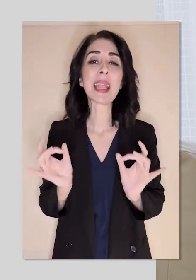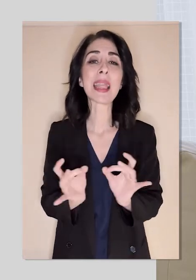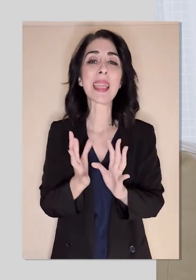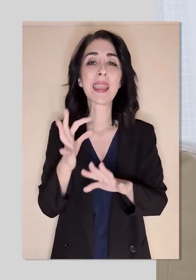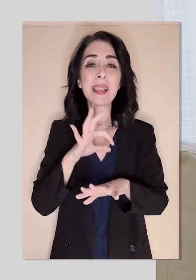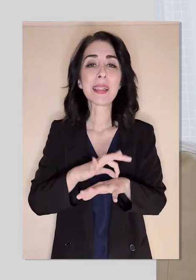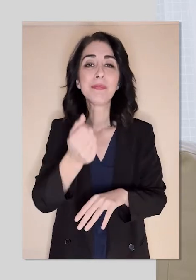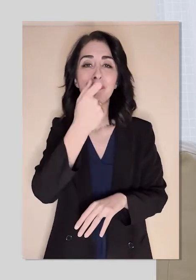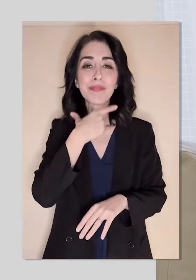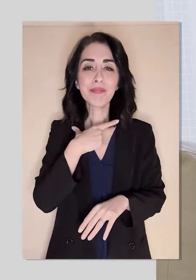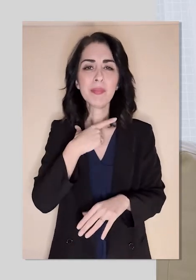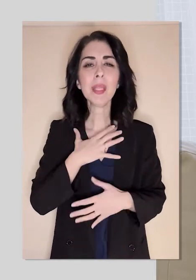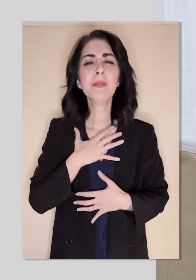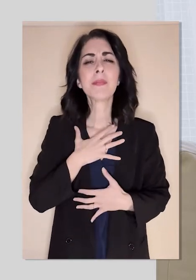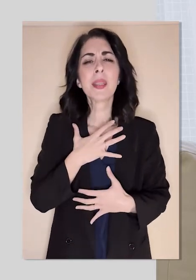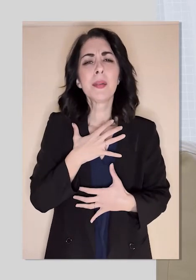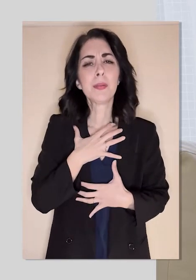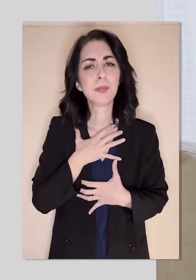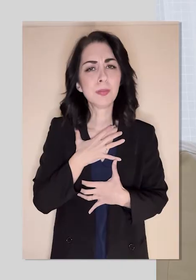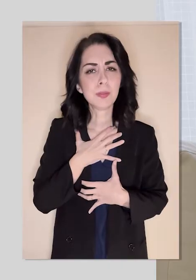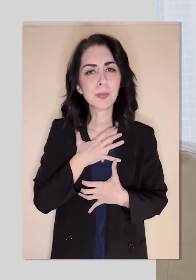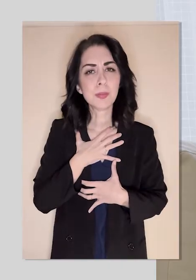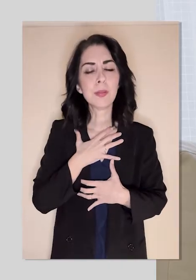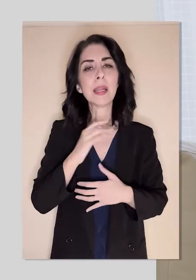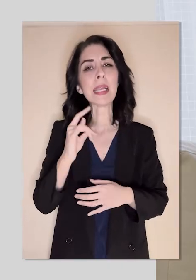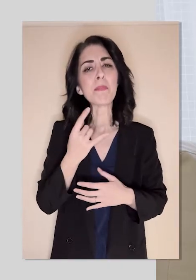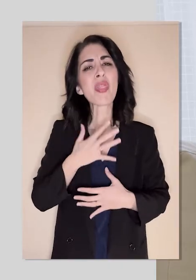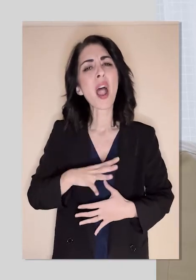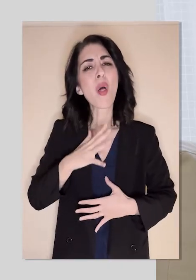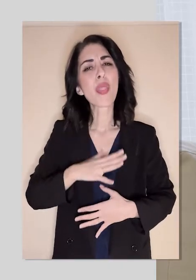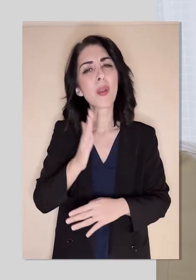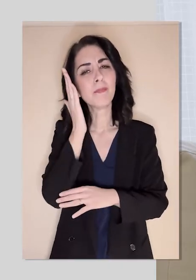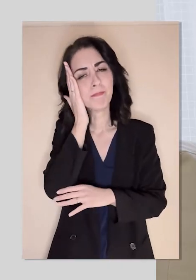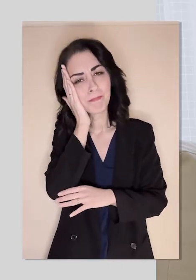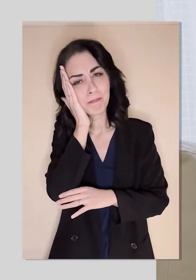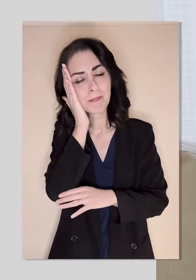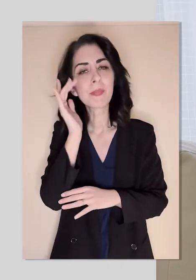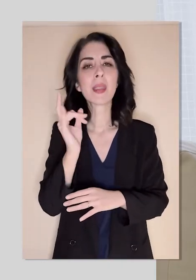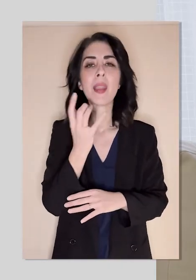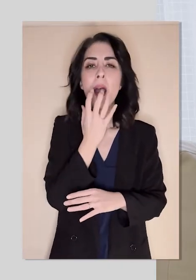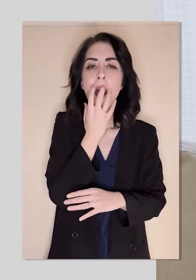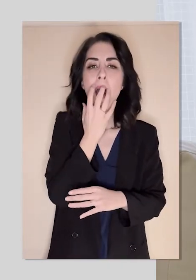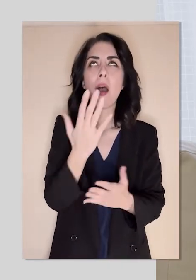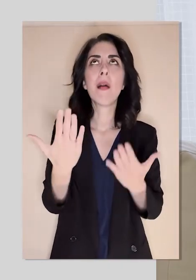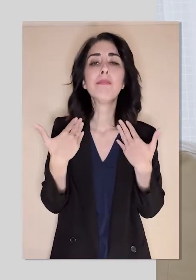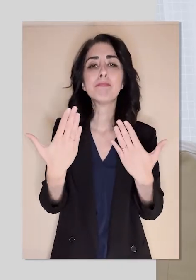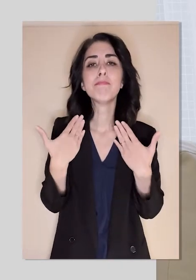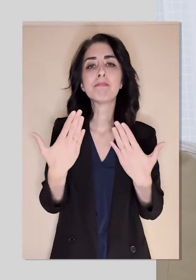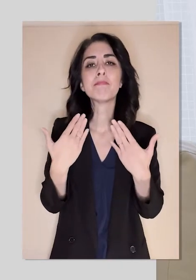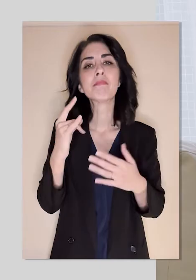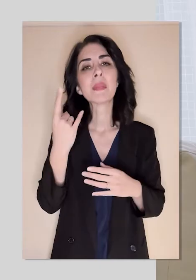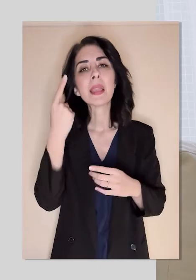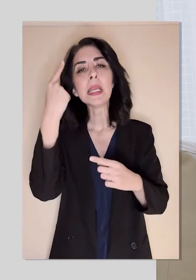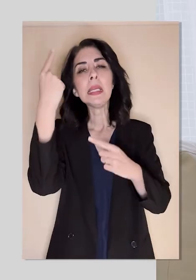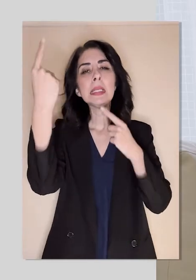you get a little bit sleepy, or you feel warm all over, or you get some nausea,